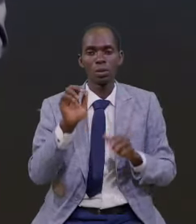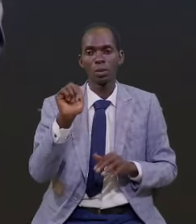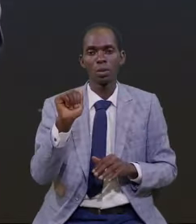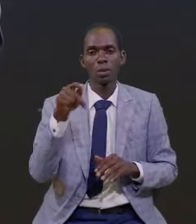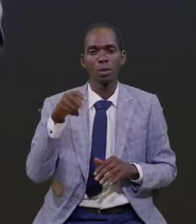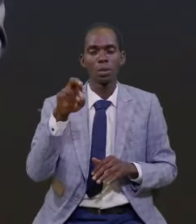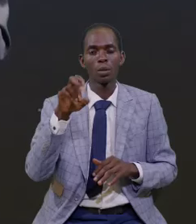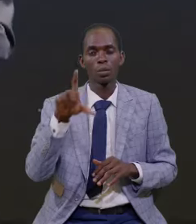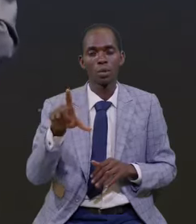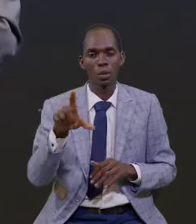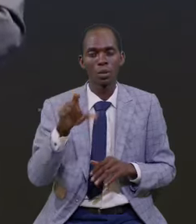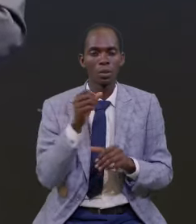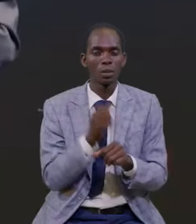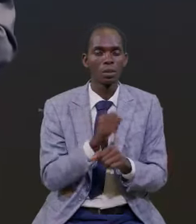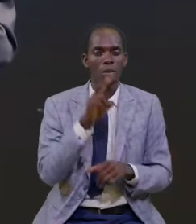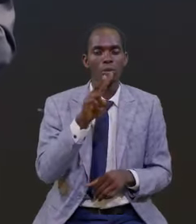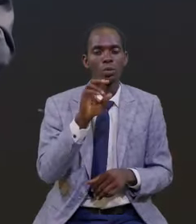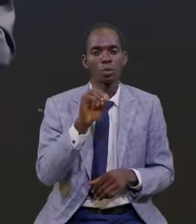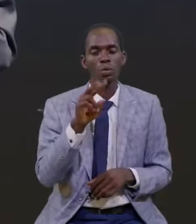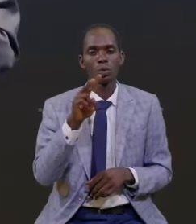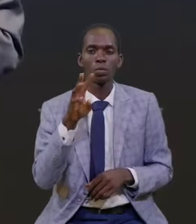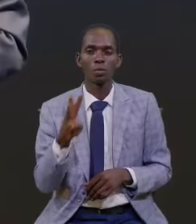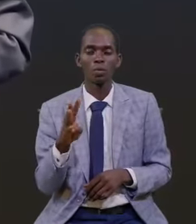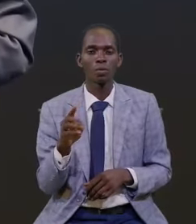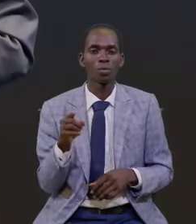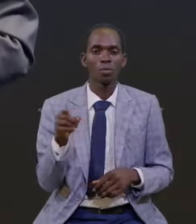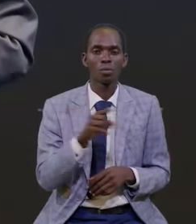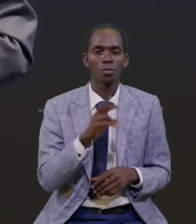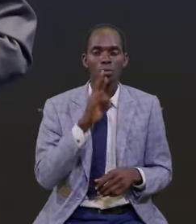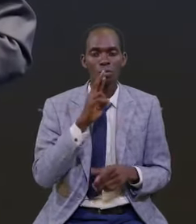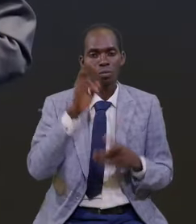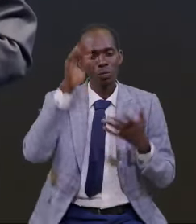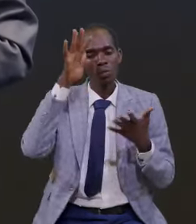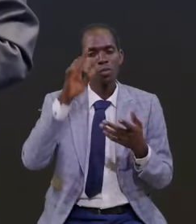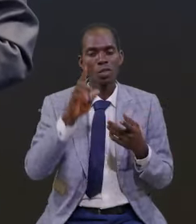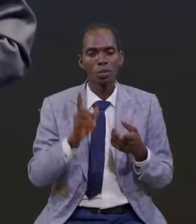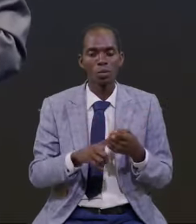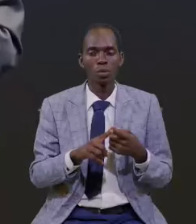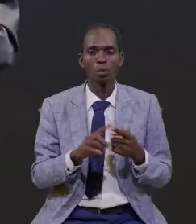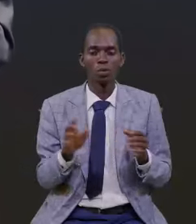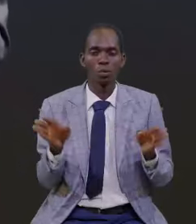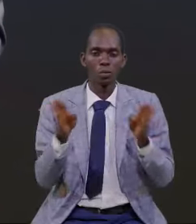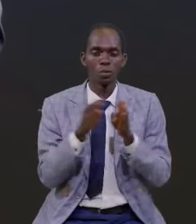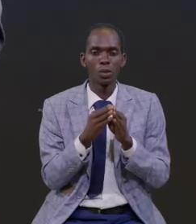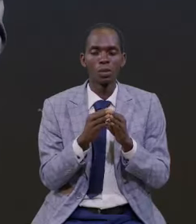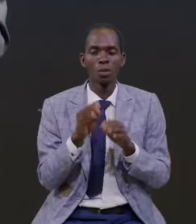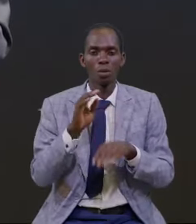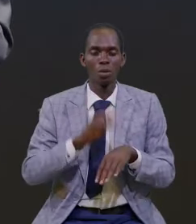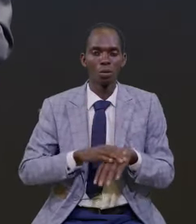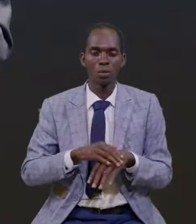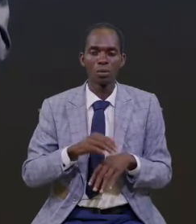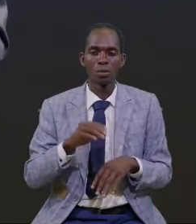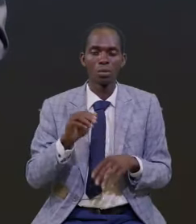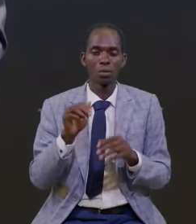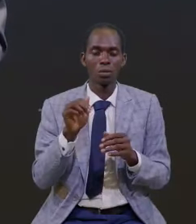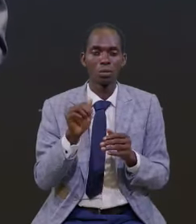April, 2024. So I expected to meet on the 7th of April, 2024 for the convert rally